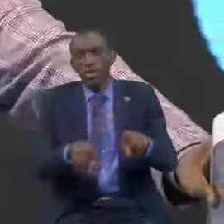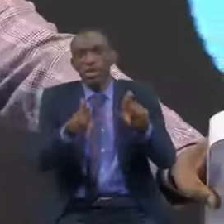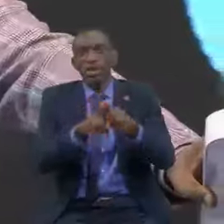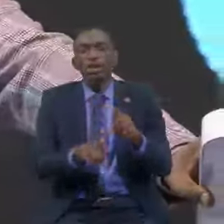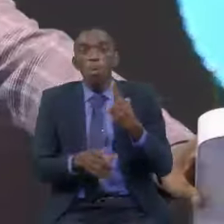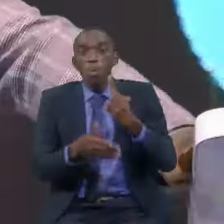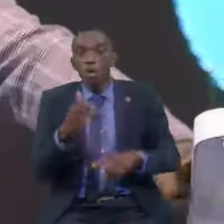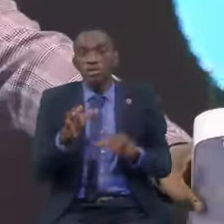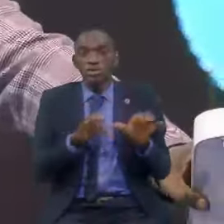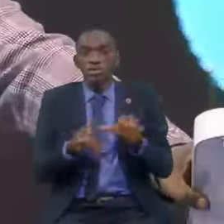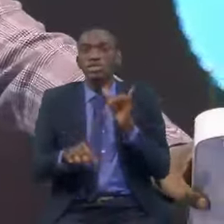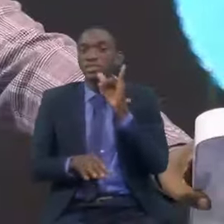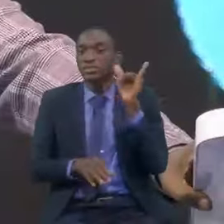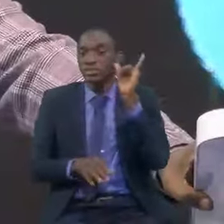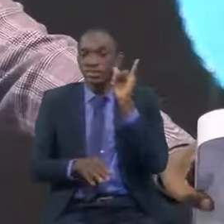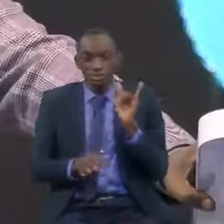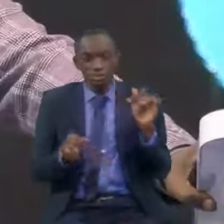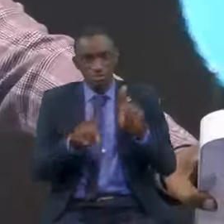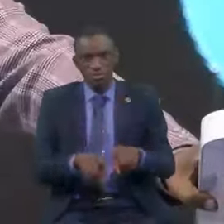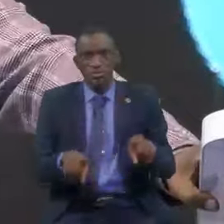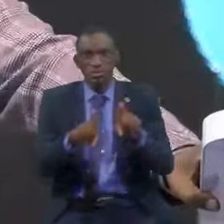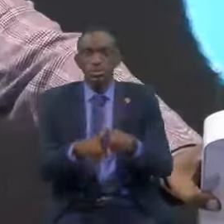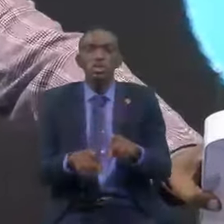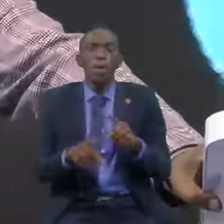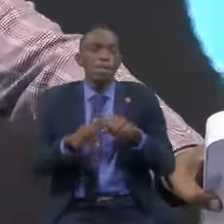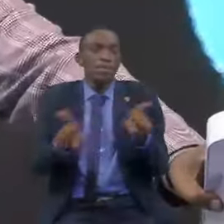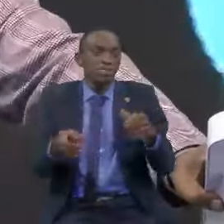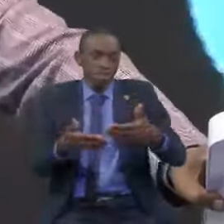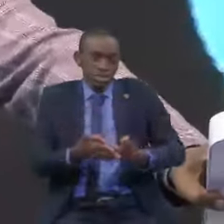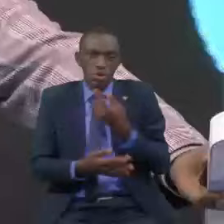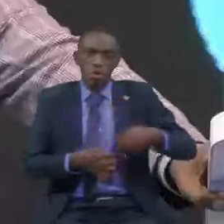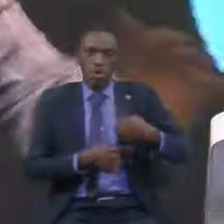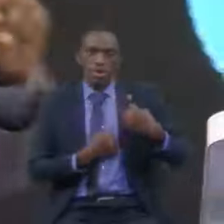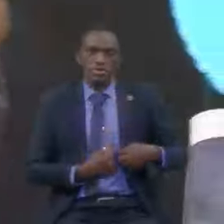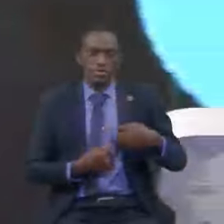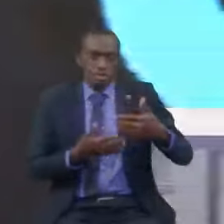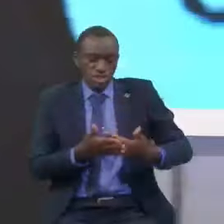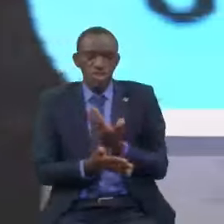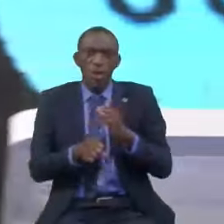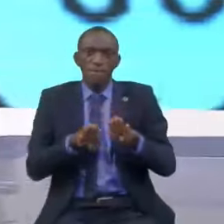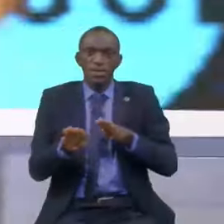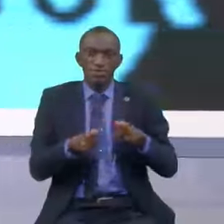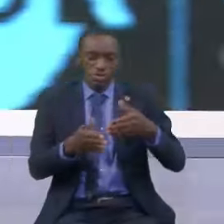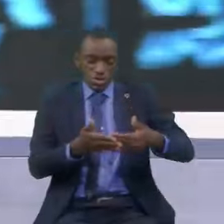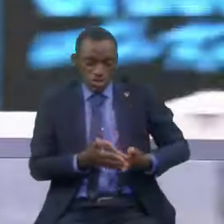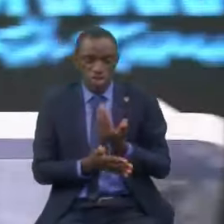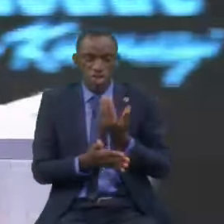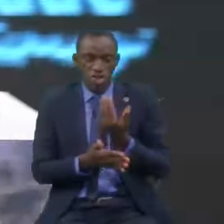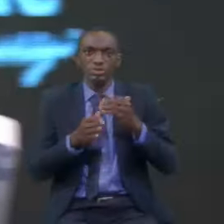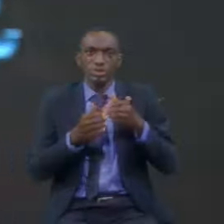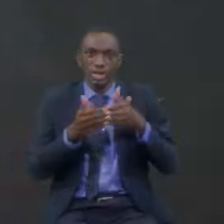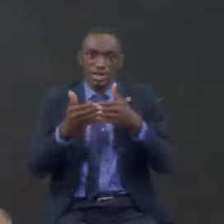a new act, a new behavior, a new direction, that impotent